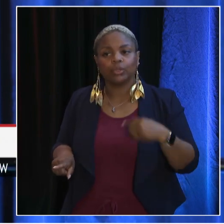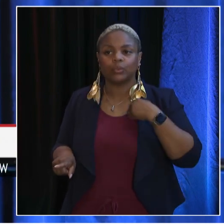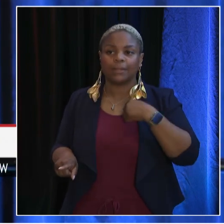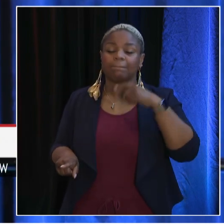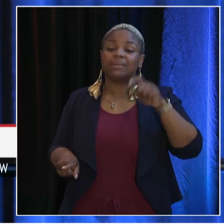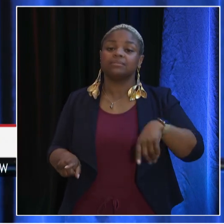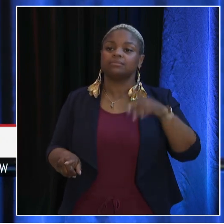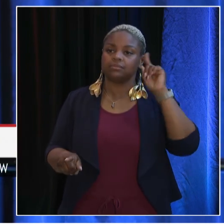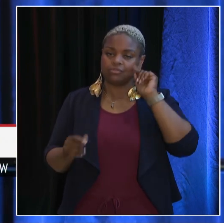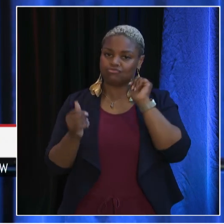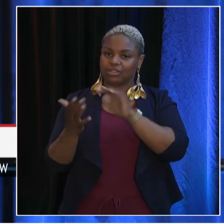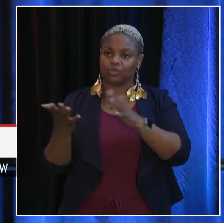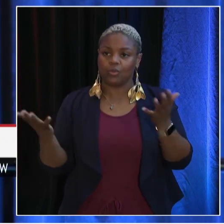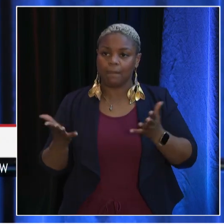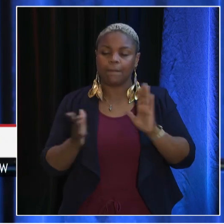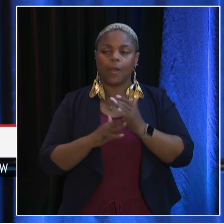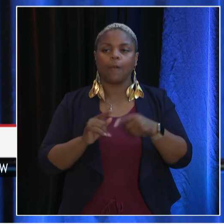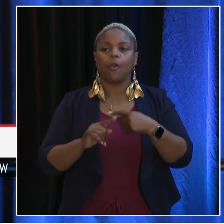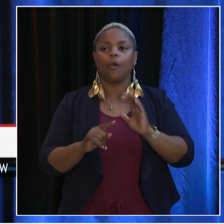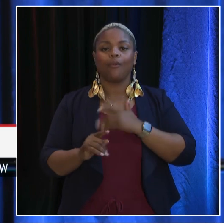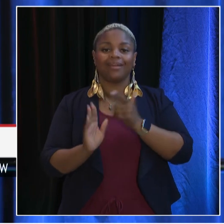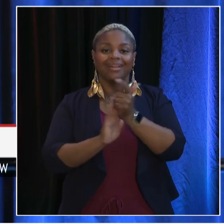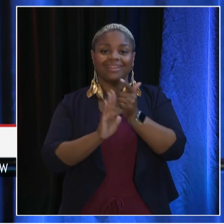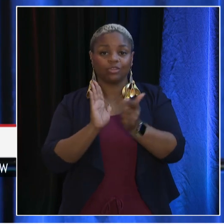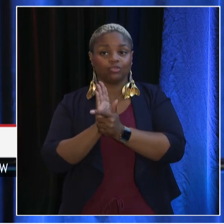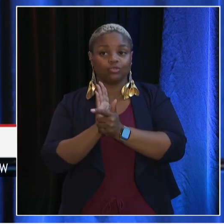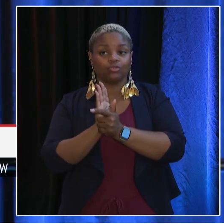of our legal